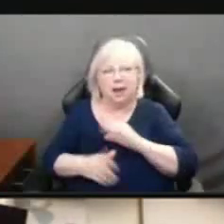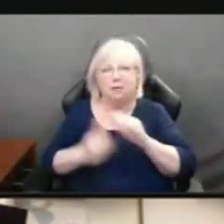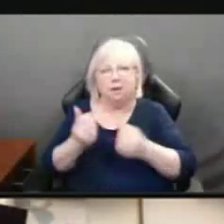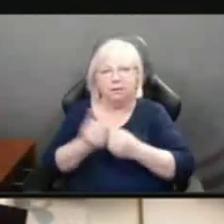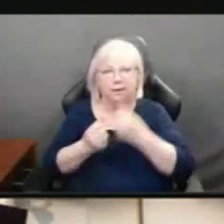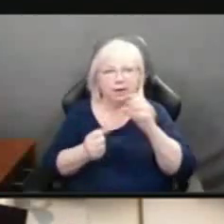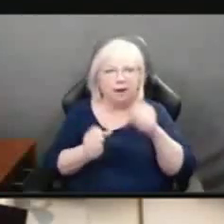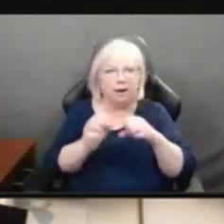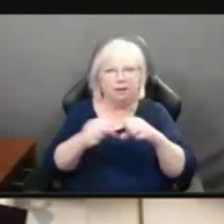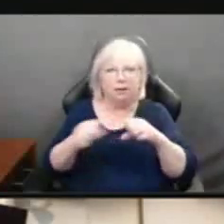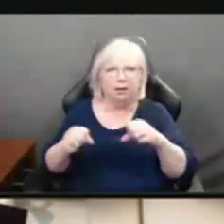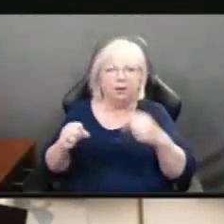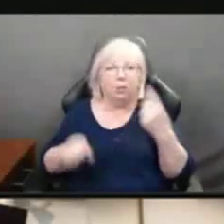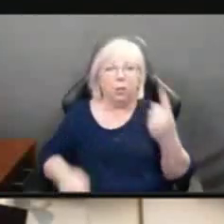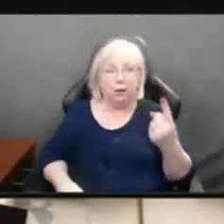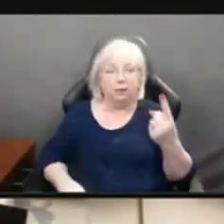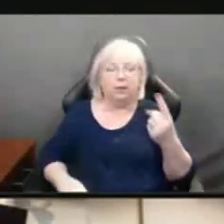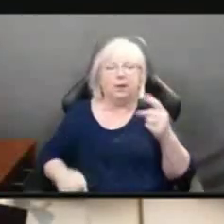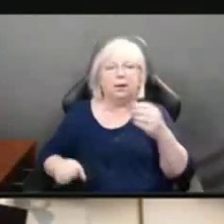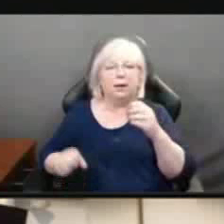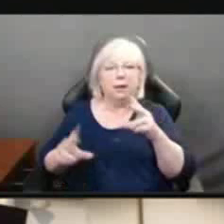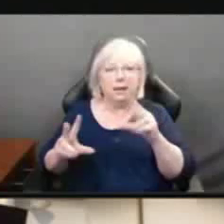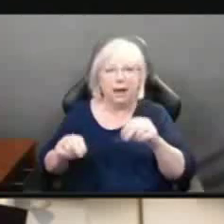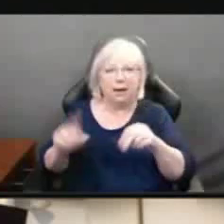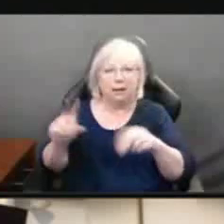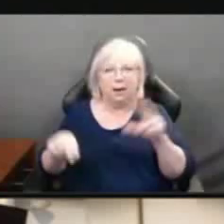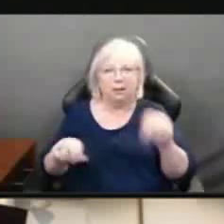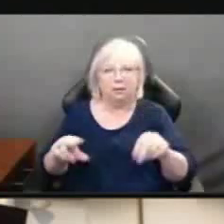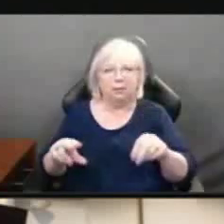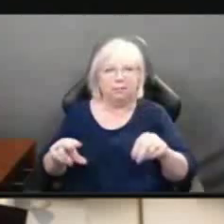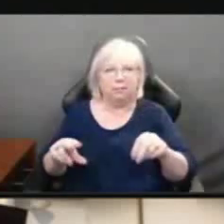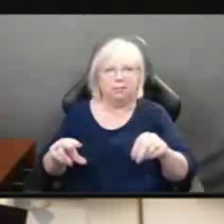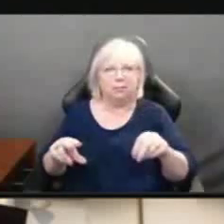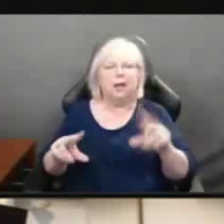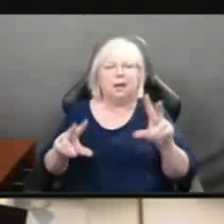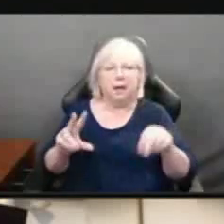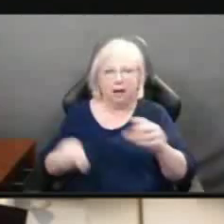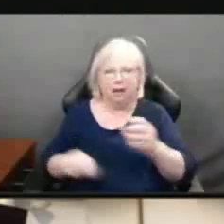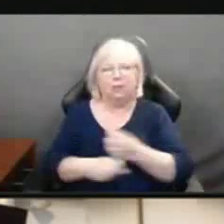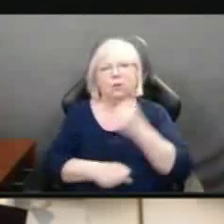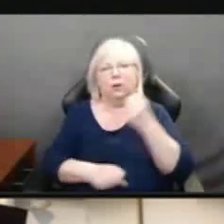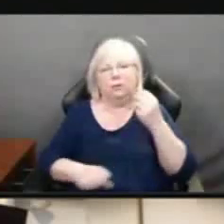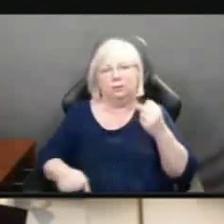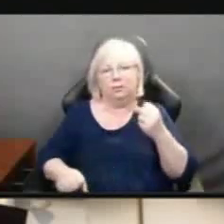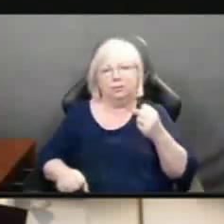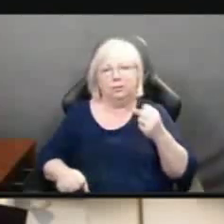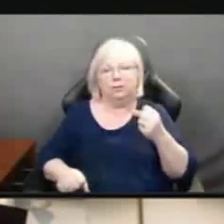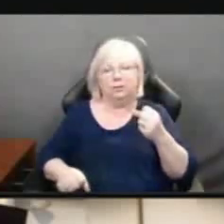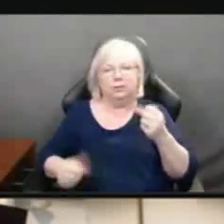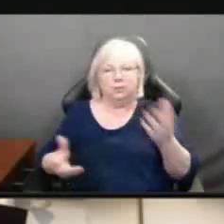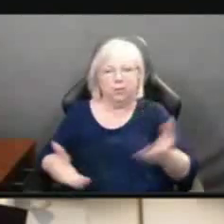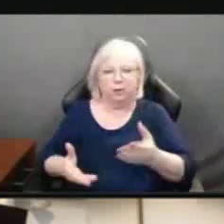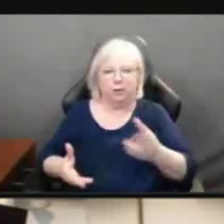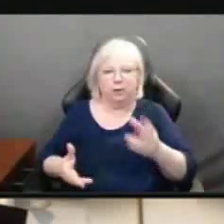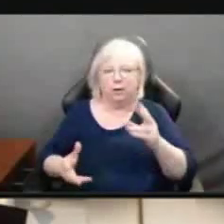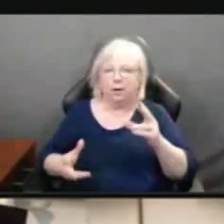Aye. All those opposed, please say nay. Nay. Nays have it. Present. Nays have